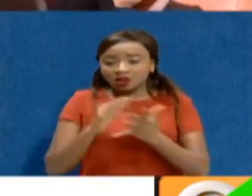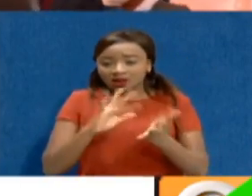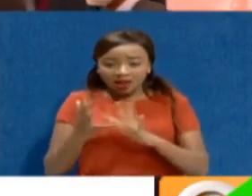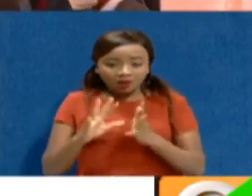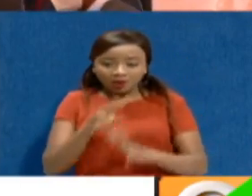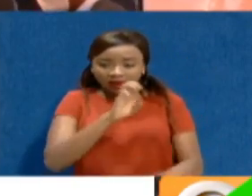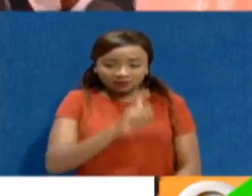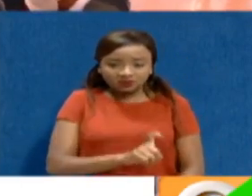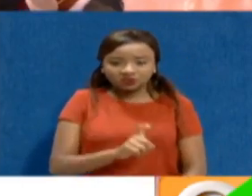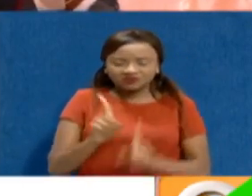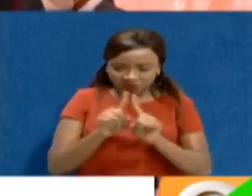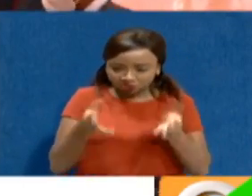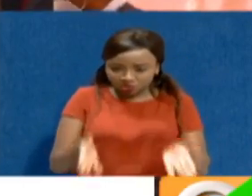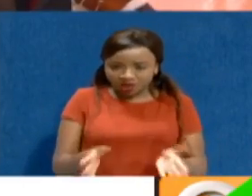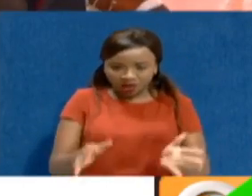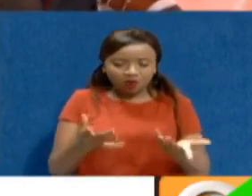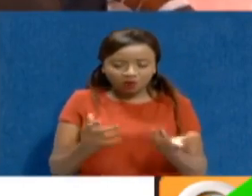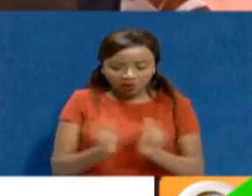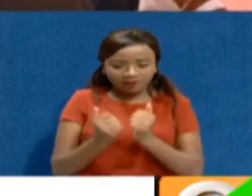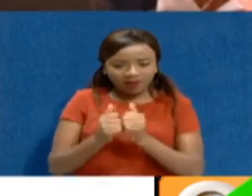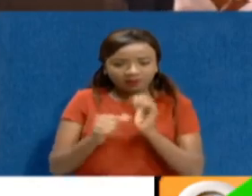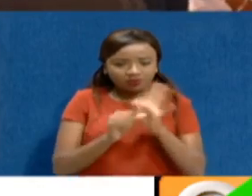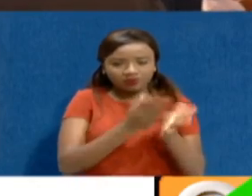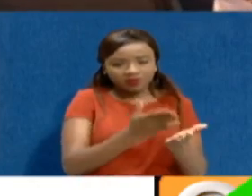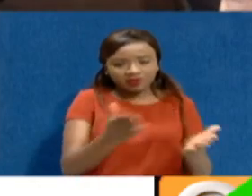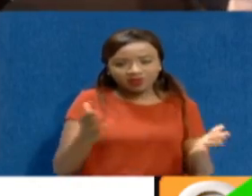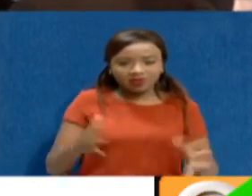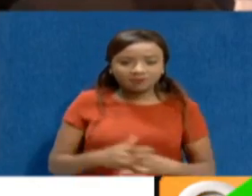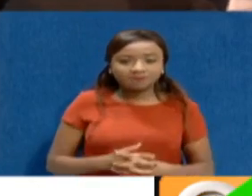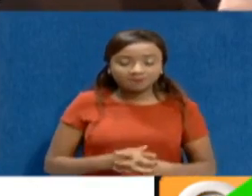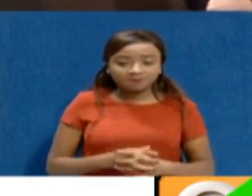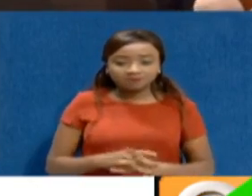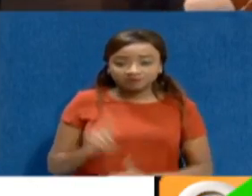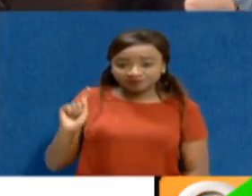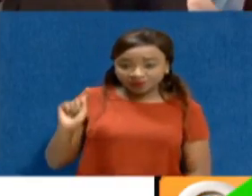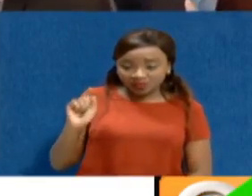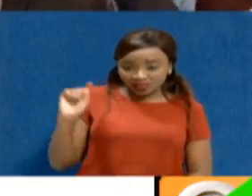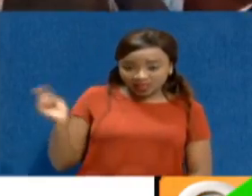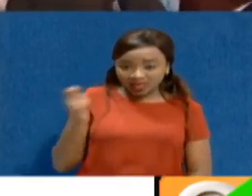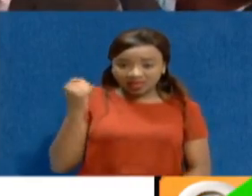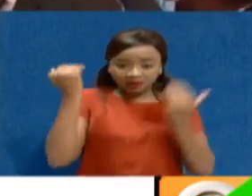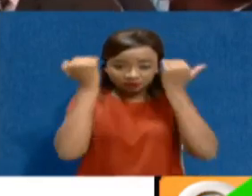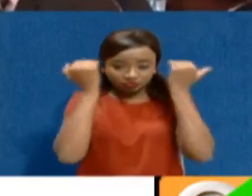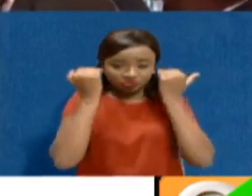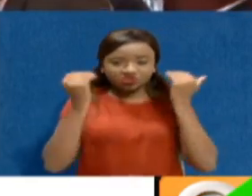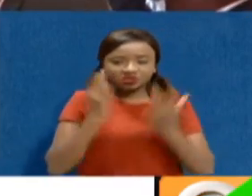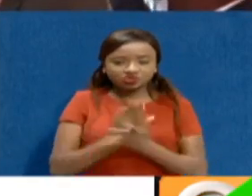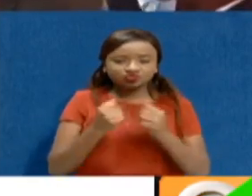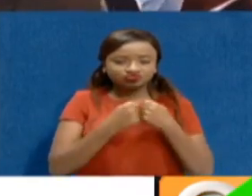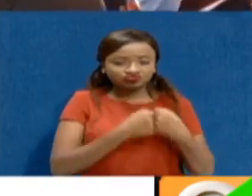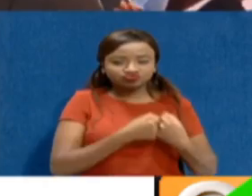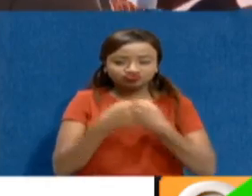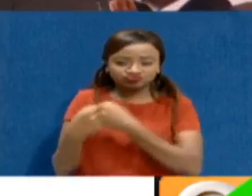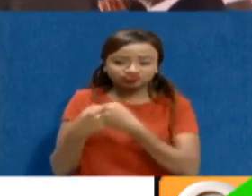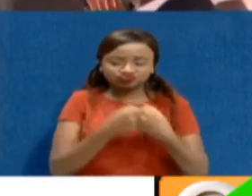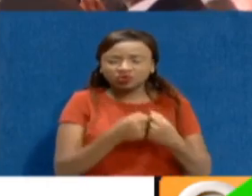the executive, to the current friction between the two arms of government, the Kenyan judiciary has walked a long road. And